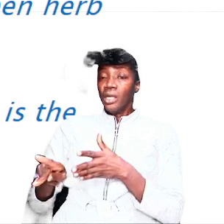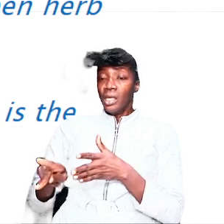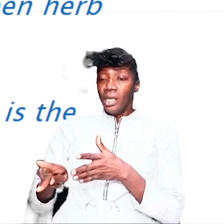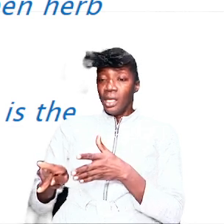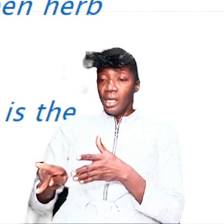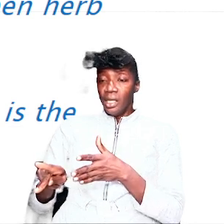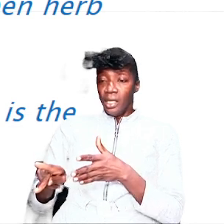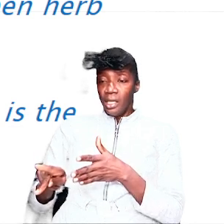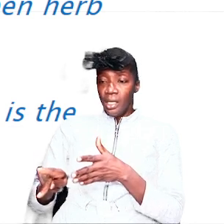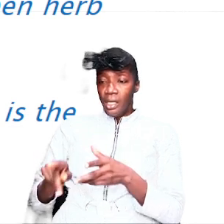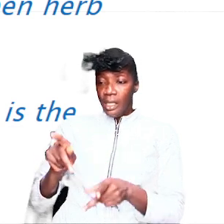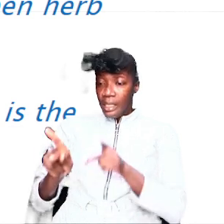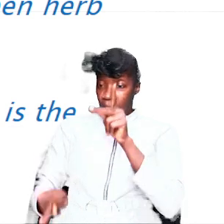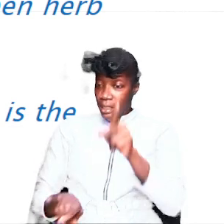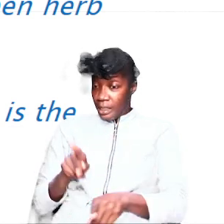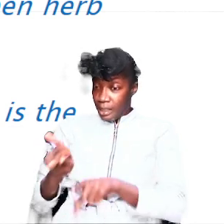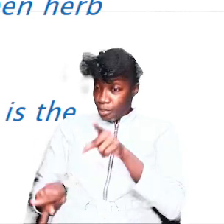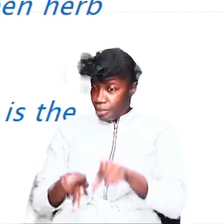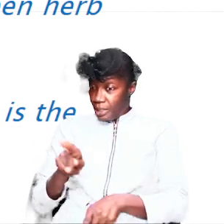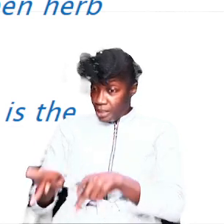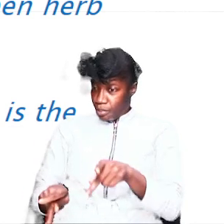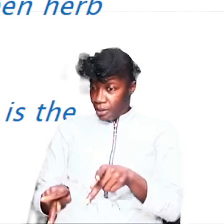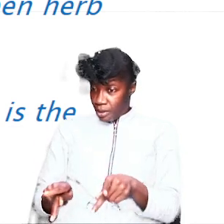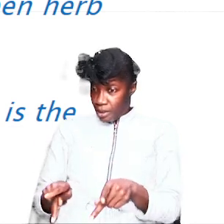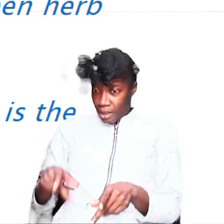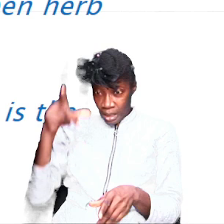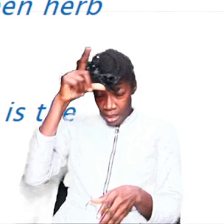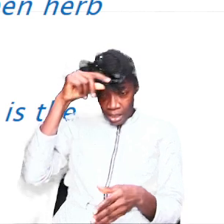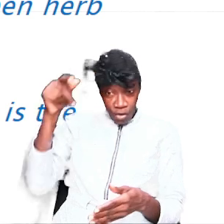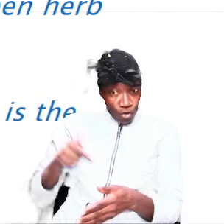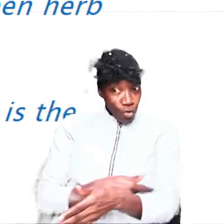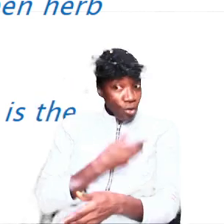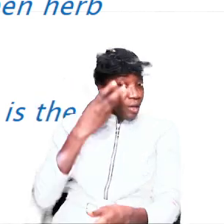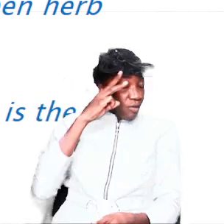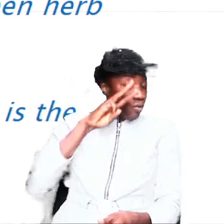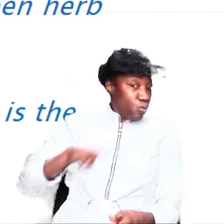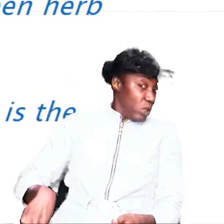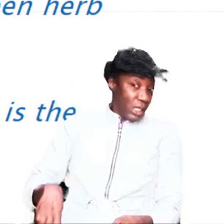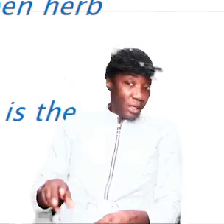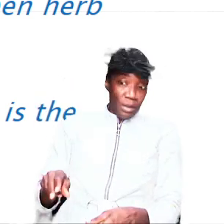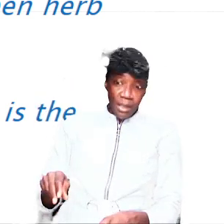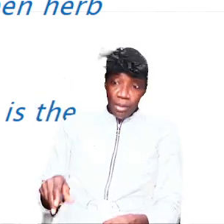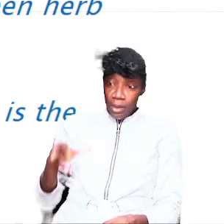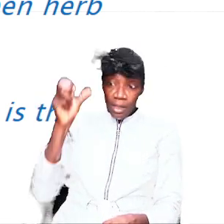of Belial. He said, no one should die.